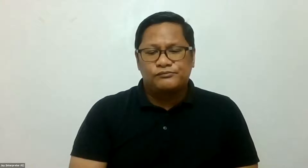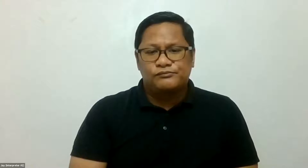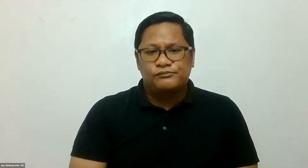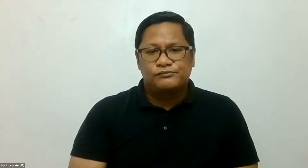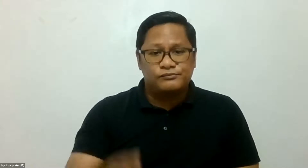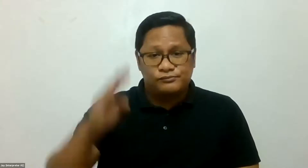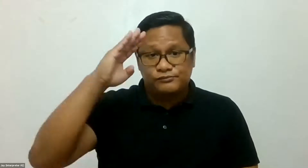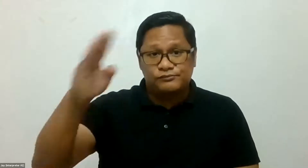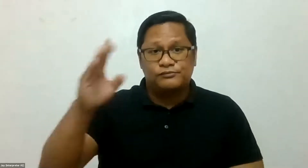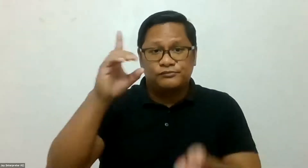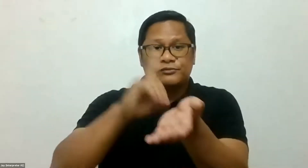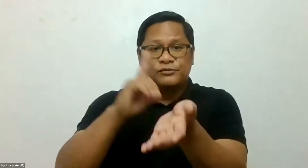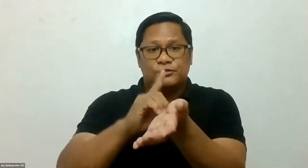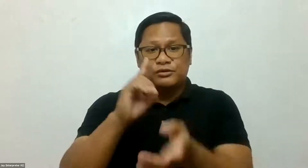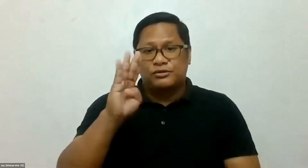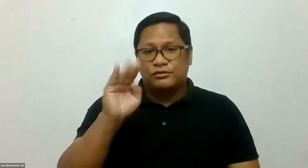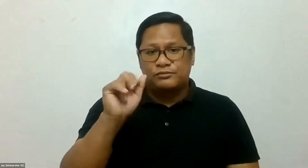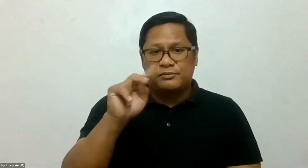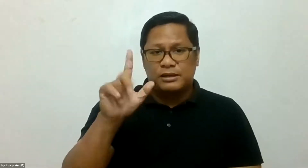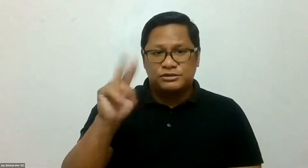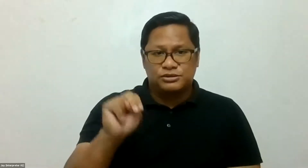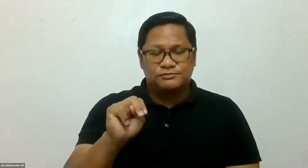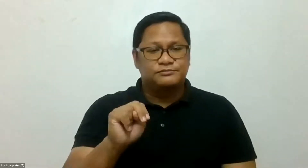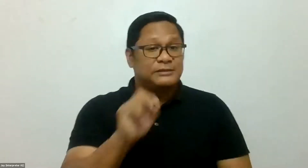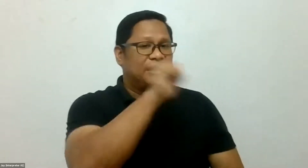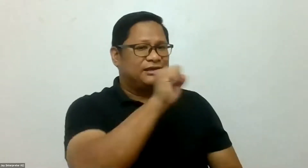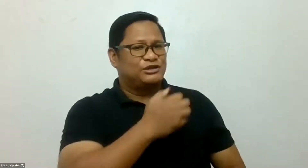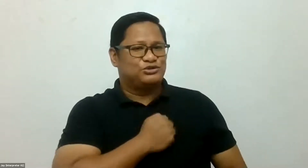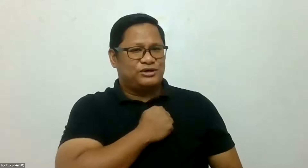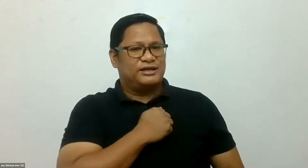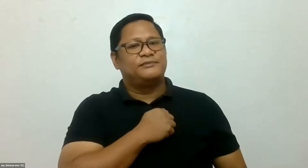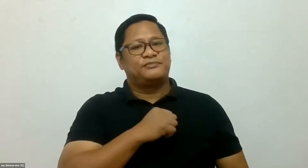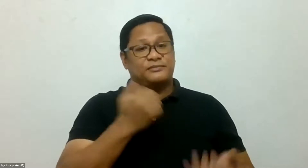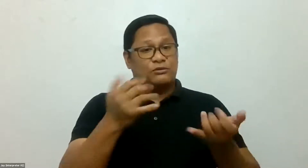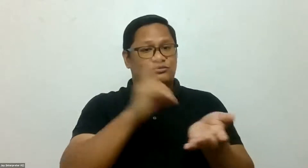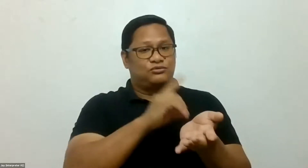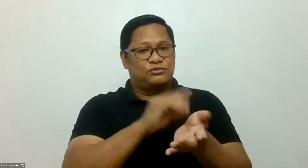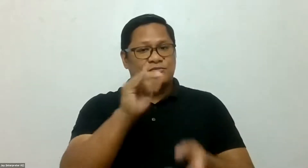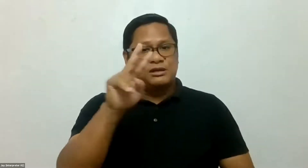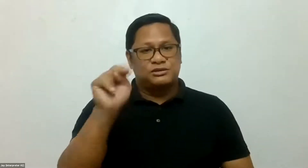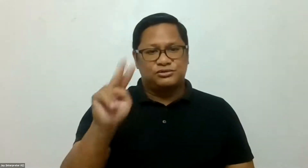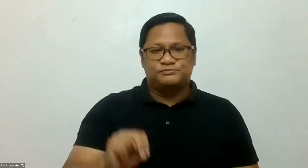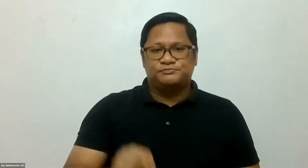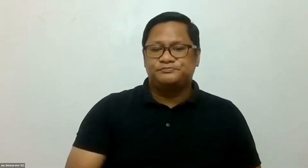Hello? Dr. Banson still there? Yeah, I'm still here. I'm sorry. Yeah.